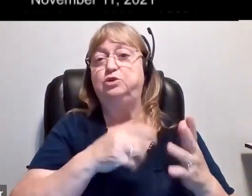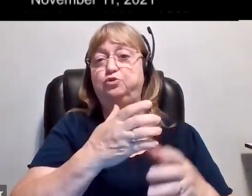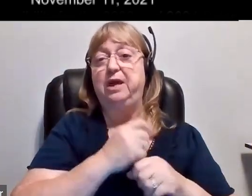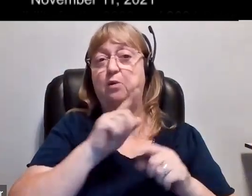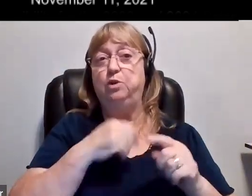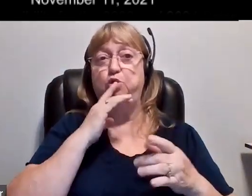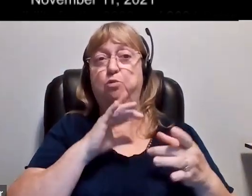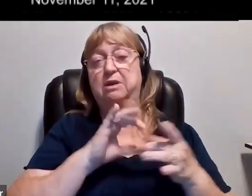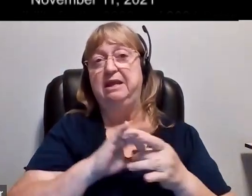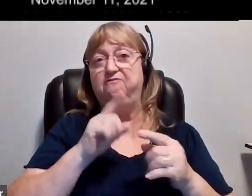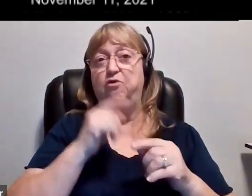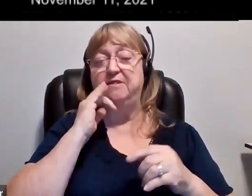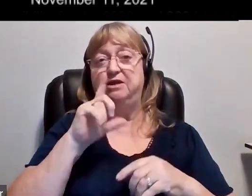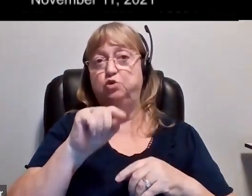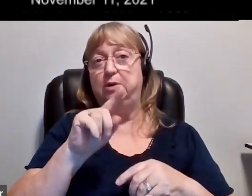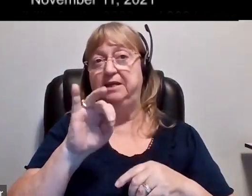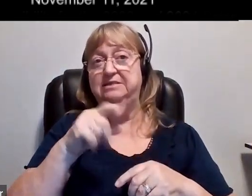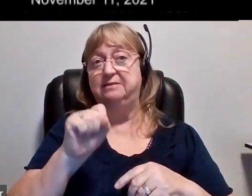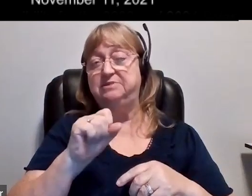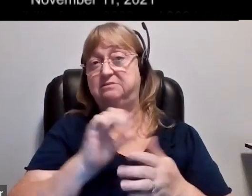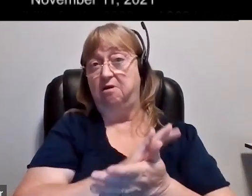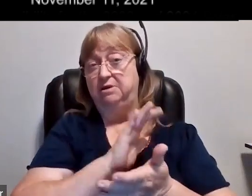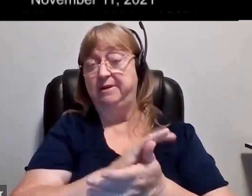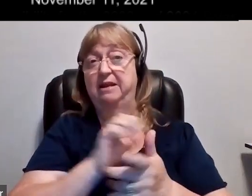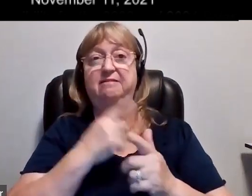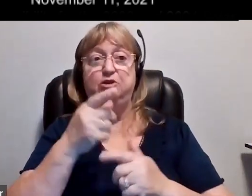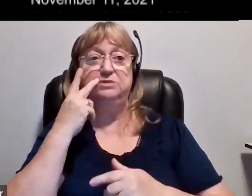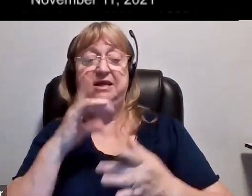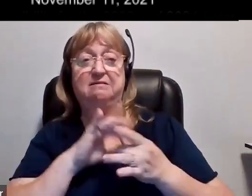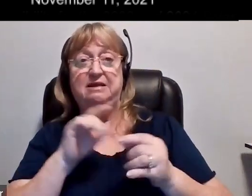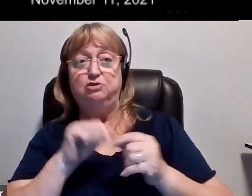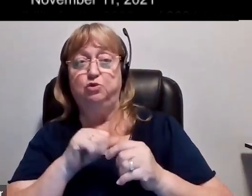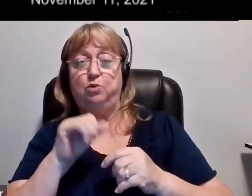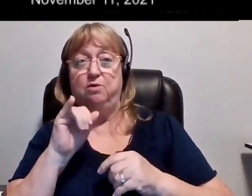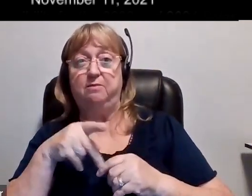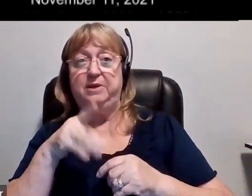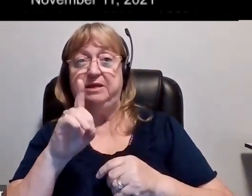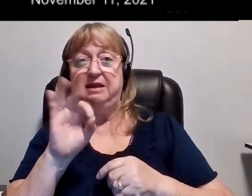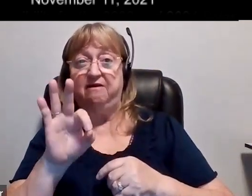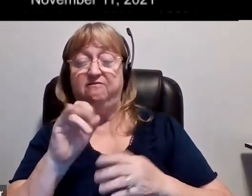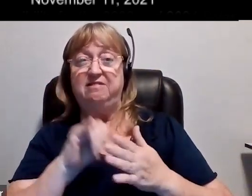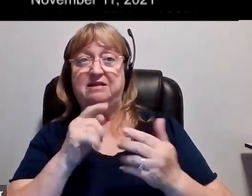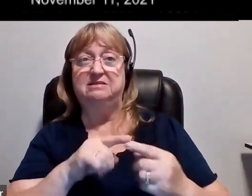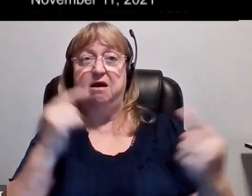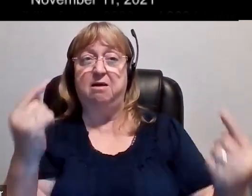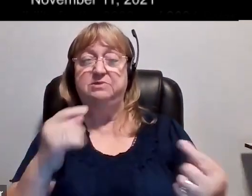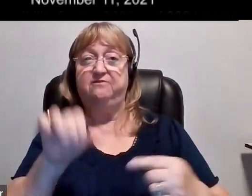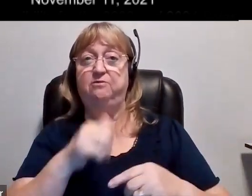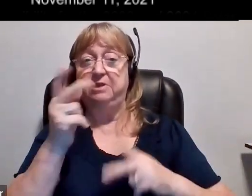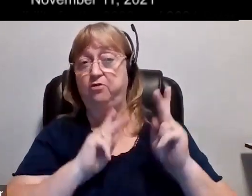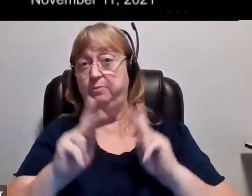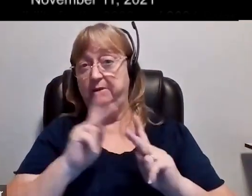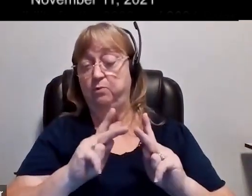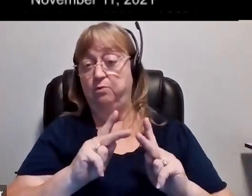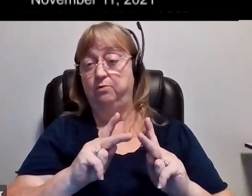like that 20 tips document. And then you'll see a link to the PDF, which is usually the opposite way other people do it. The PDF, and then it's